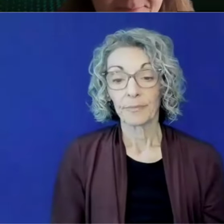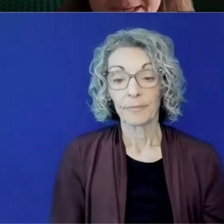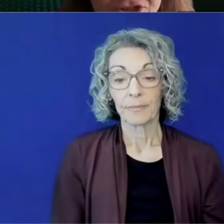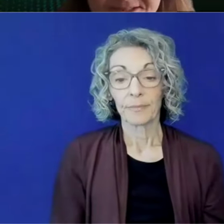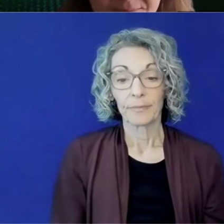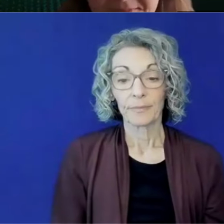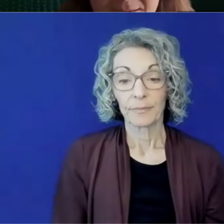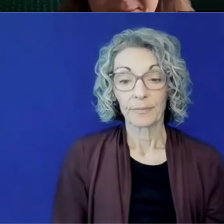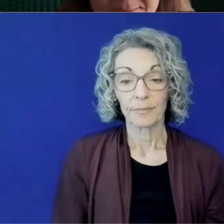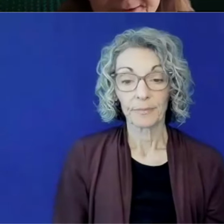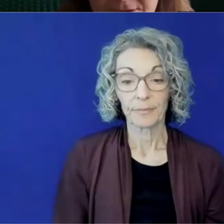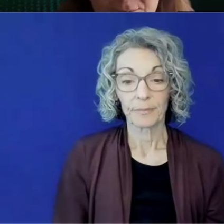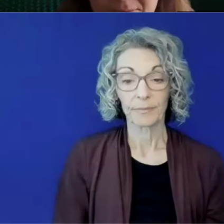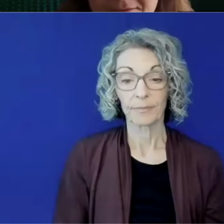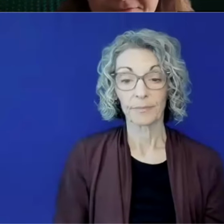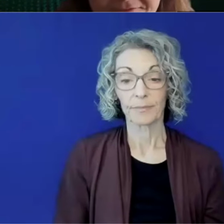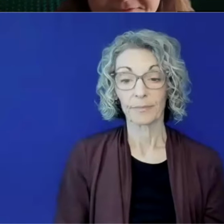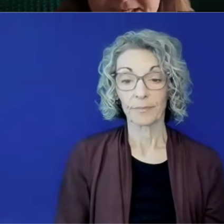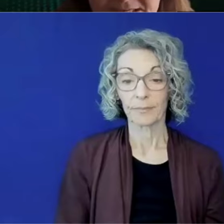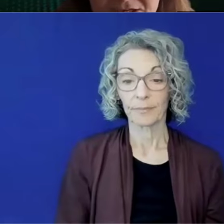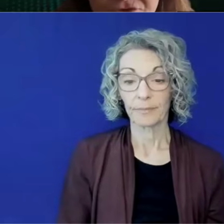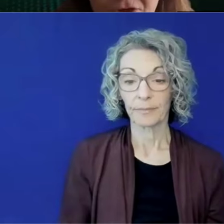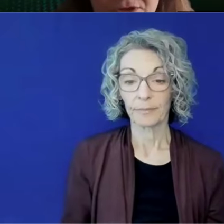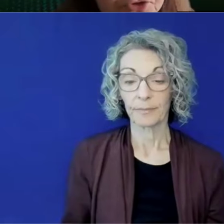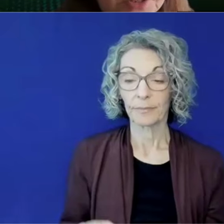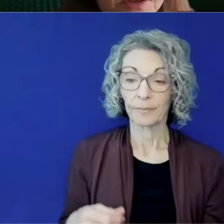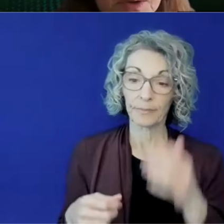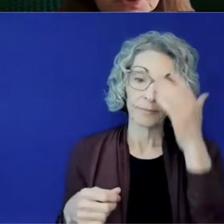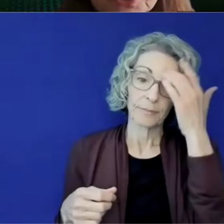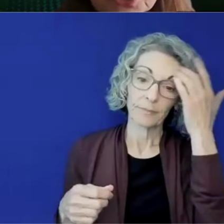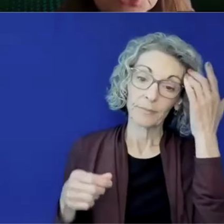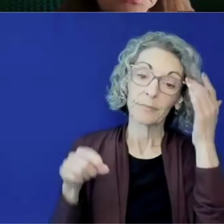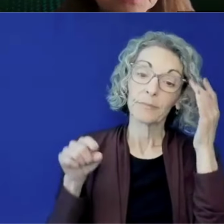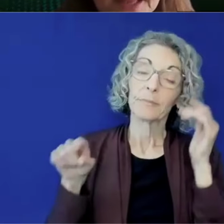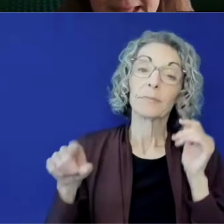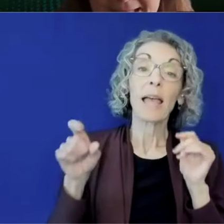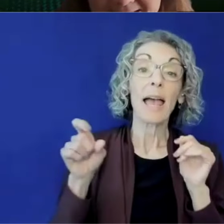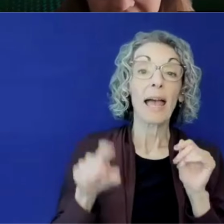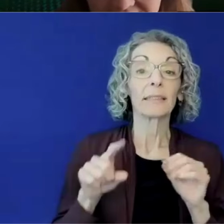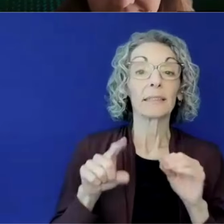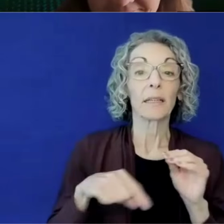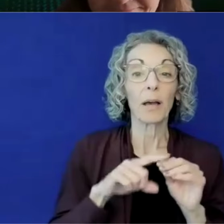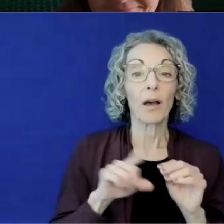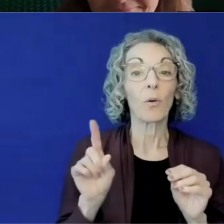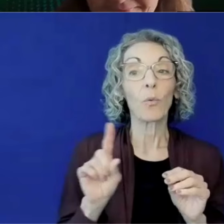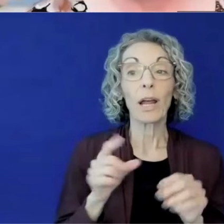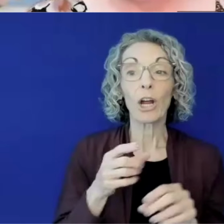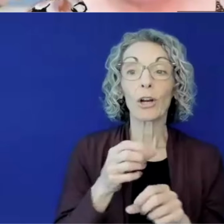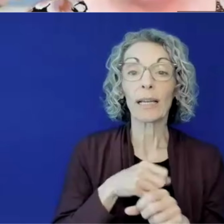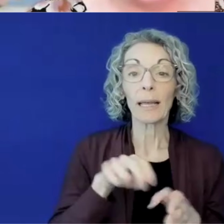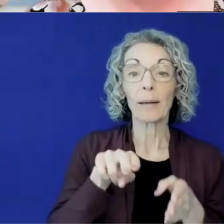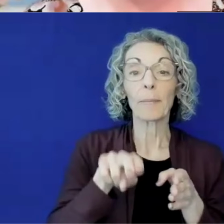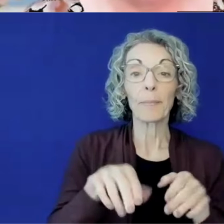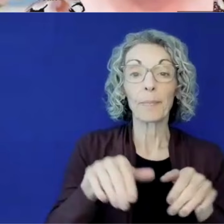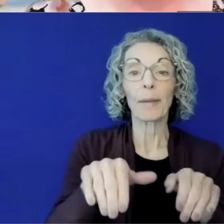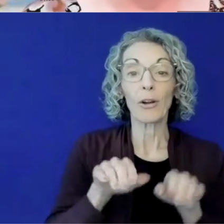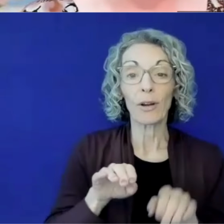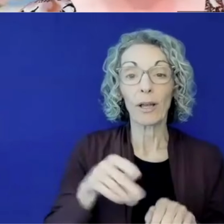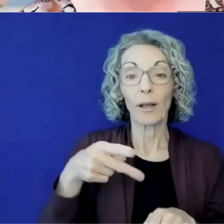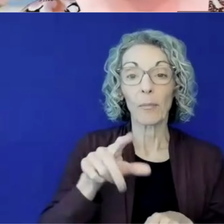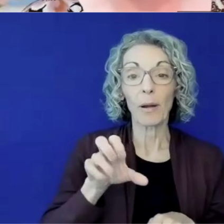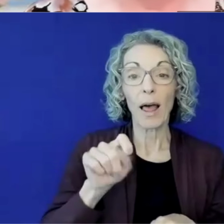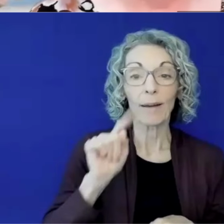Someone must have mentioned something about a burial plot for $1,500 because someone wants to know where they can get that. Yeah, I know. I